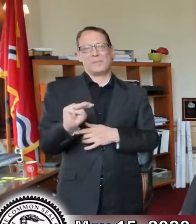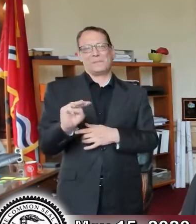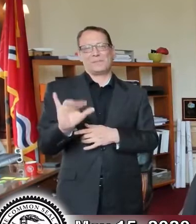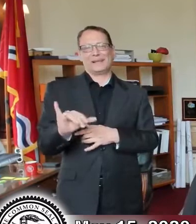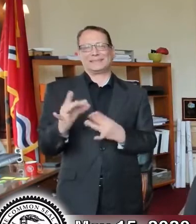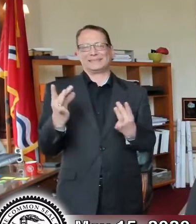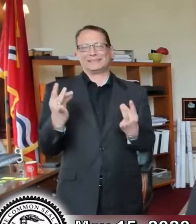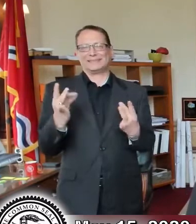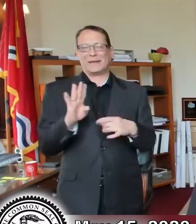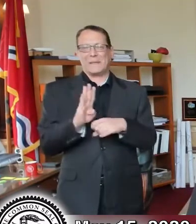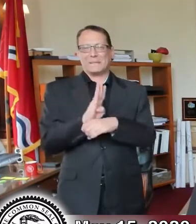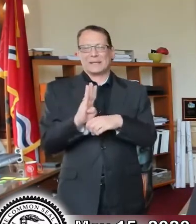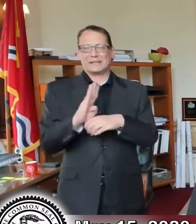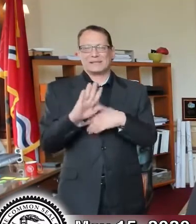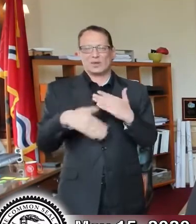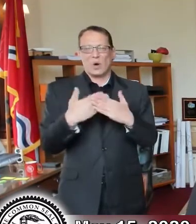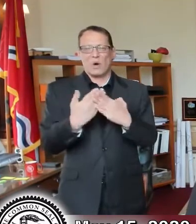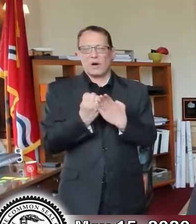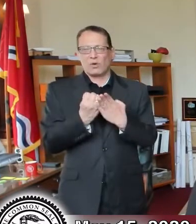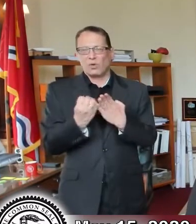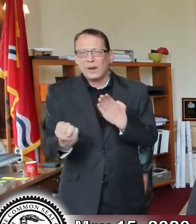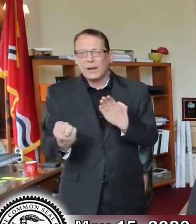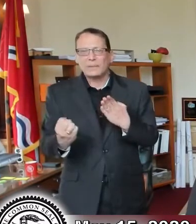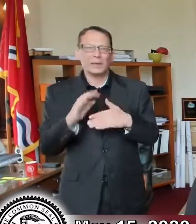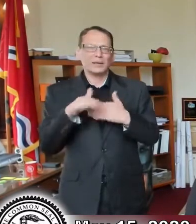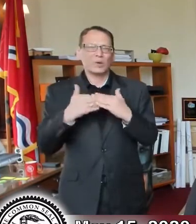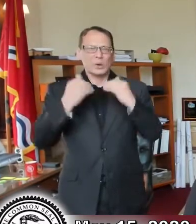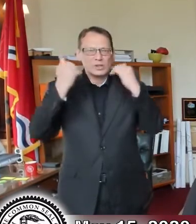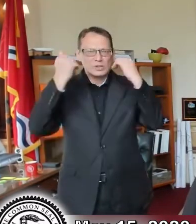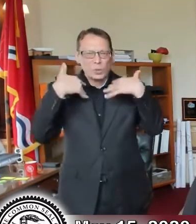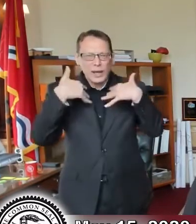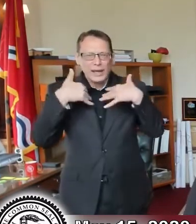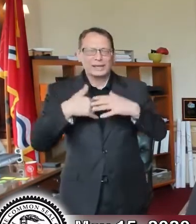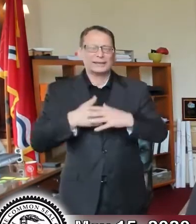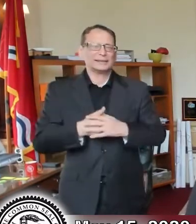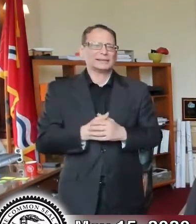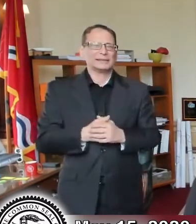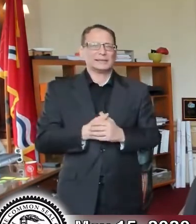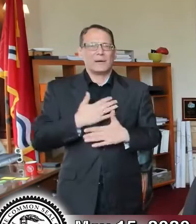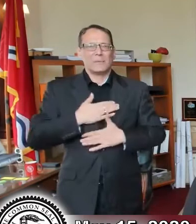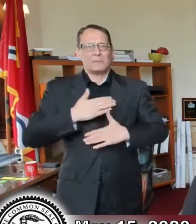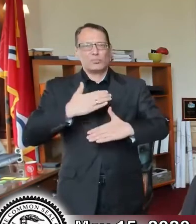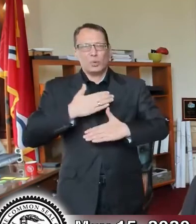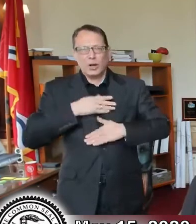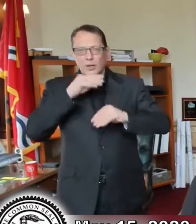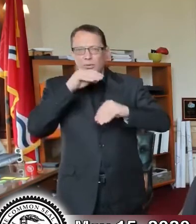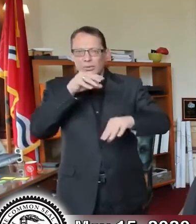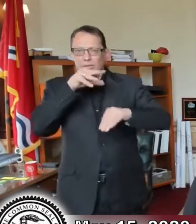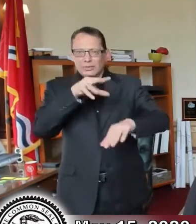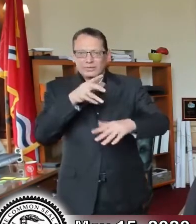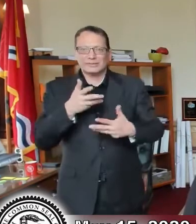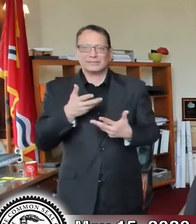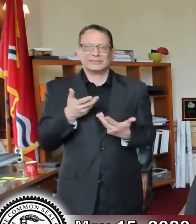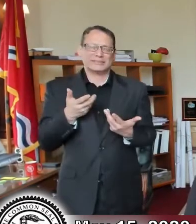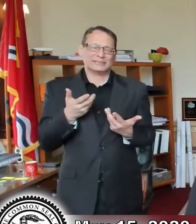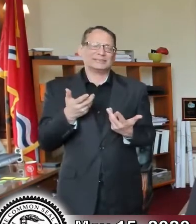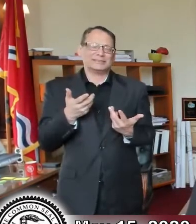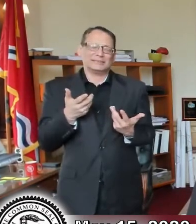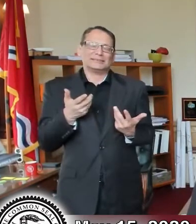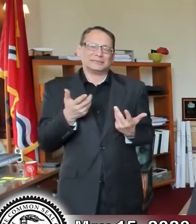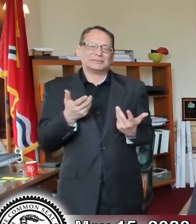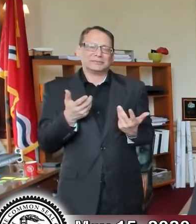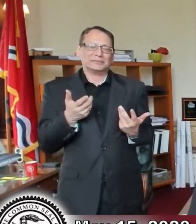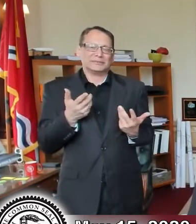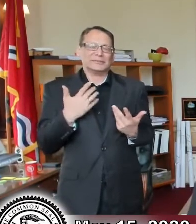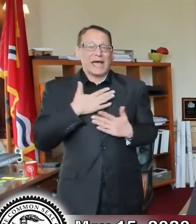business with all the equipment and with all the sweating and with all the breathing hard and all that. But I would